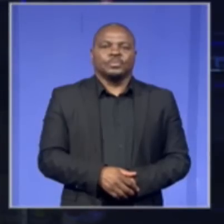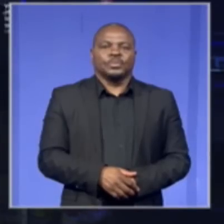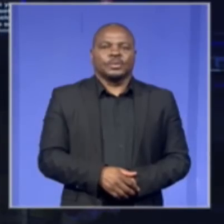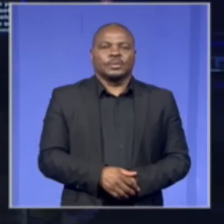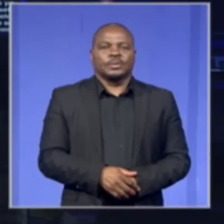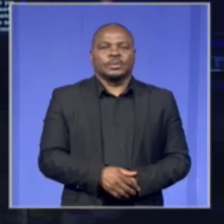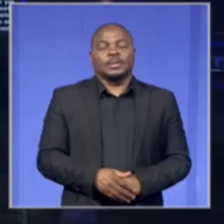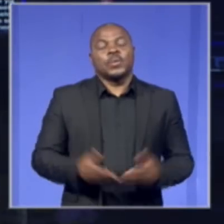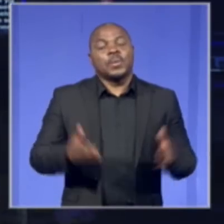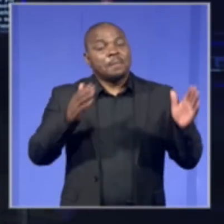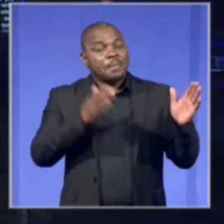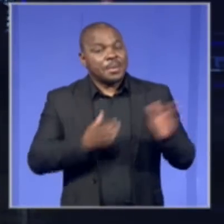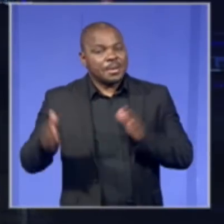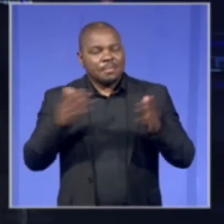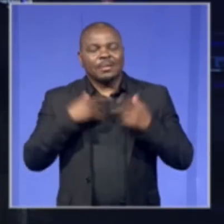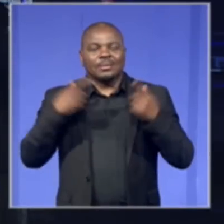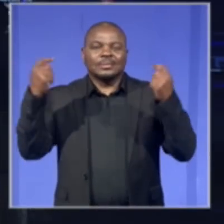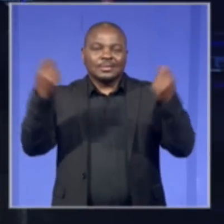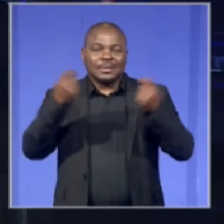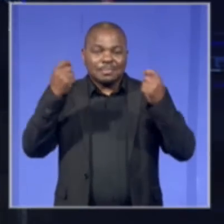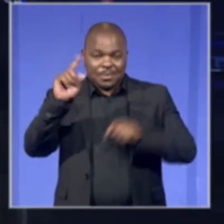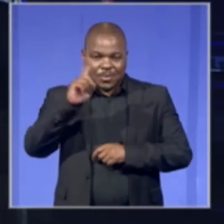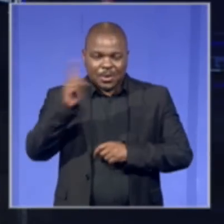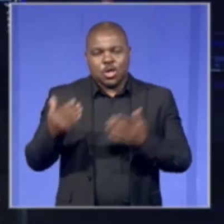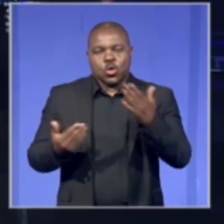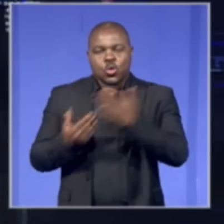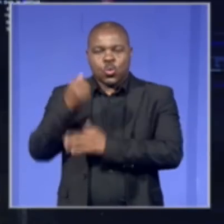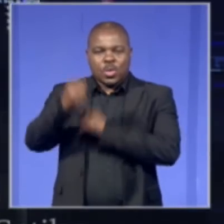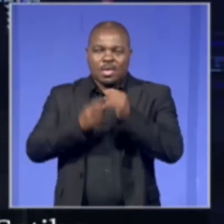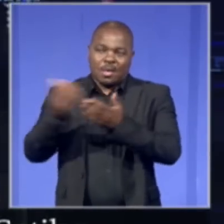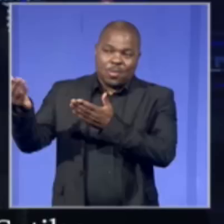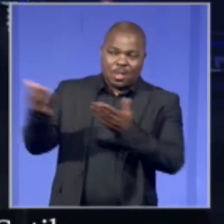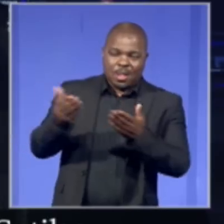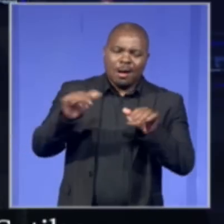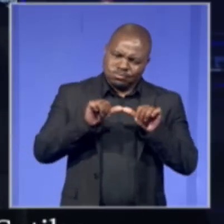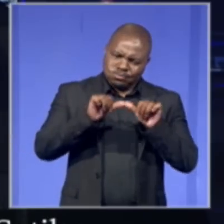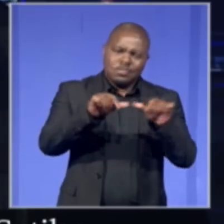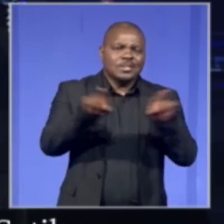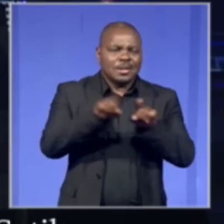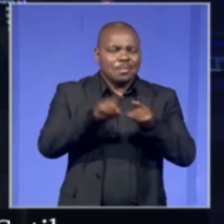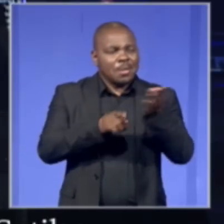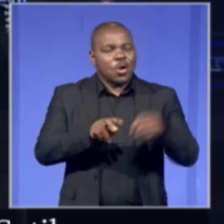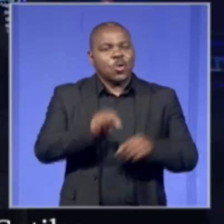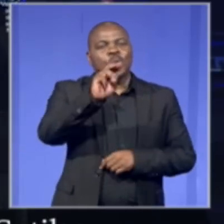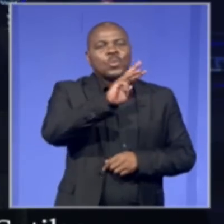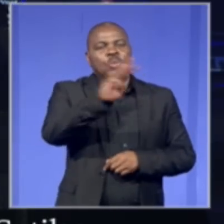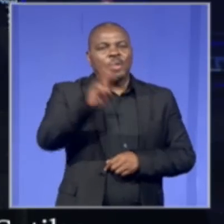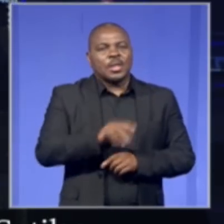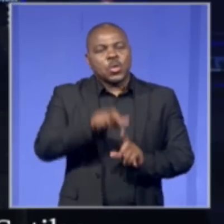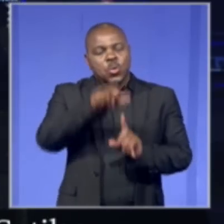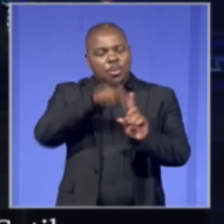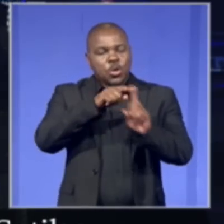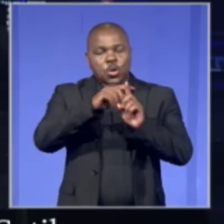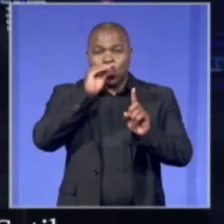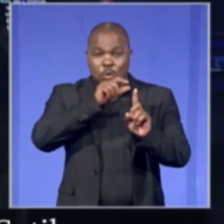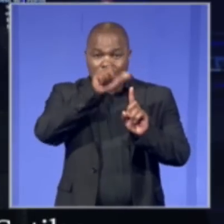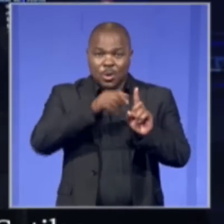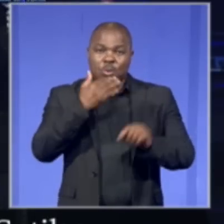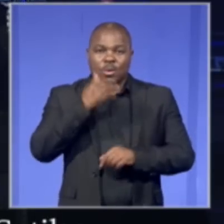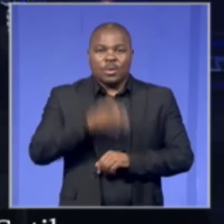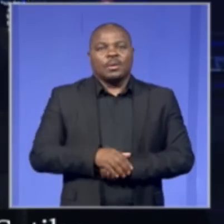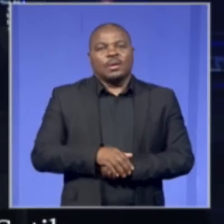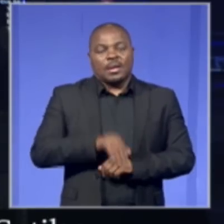Mekete ya boitukisetso ba kamohelo ya selemo se setjha e motjheng provinseng ya North West. Moqolotsi wa rona wa ditaba